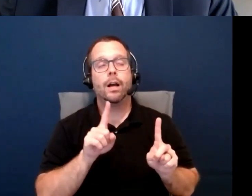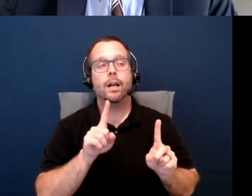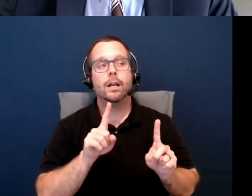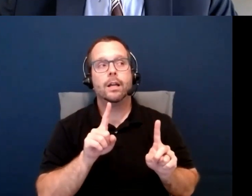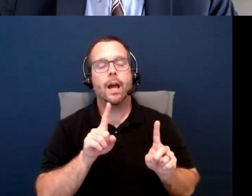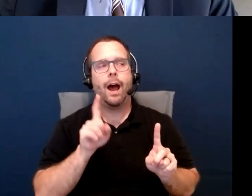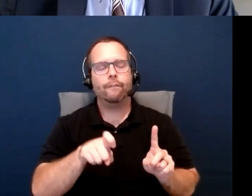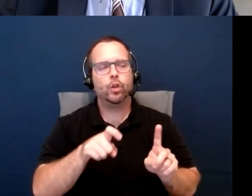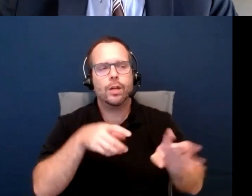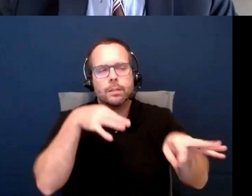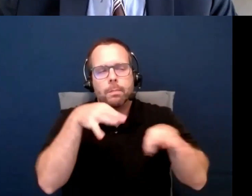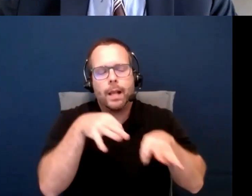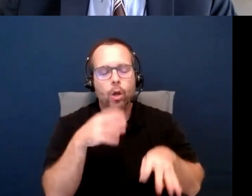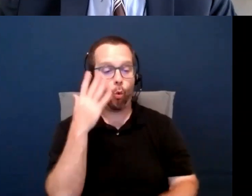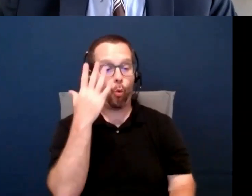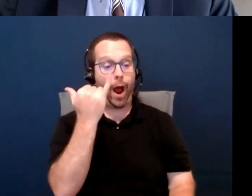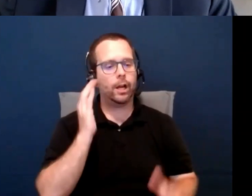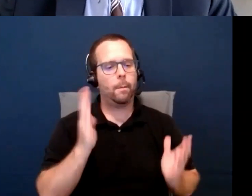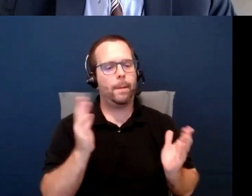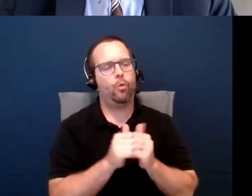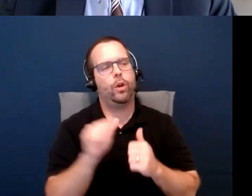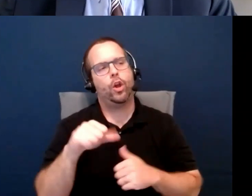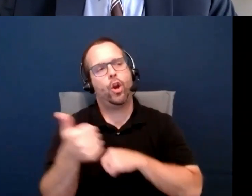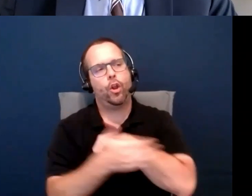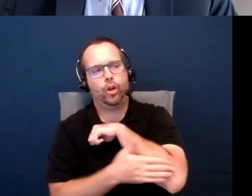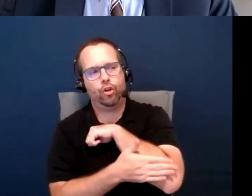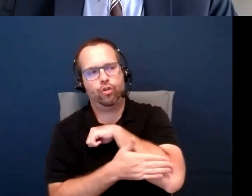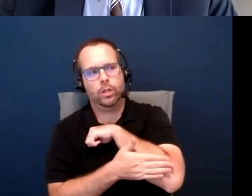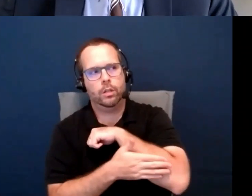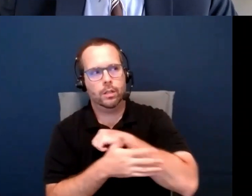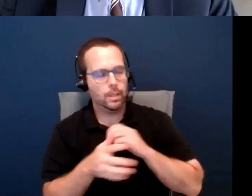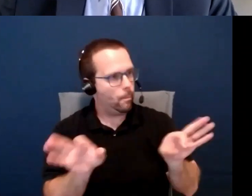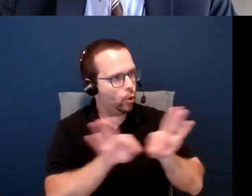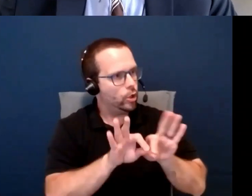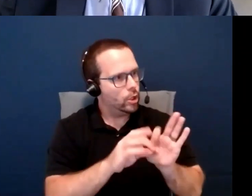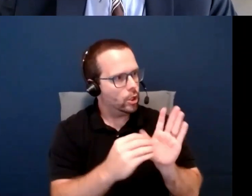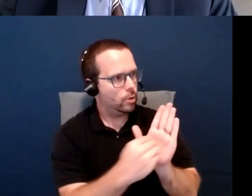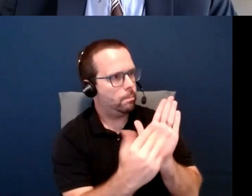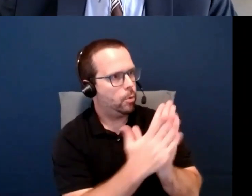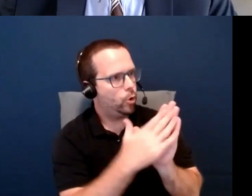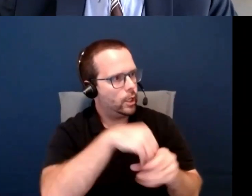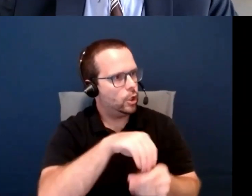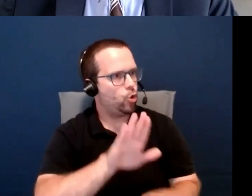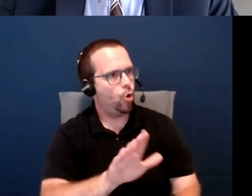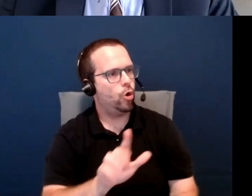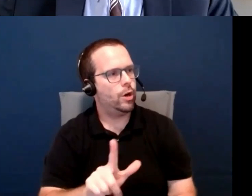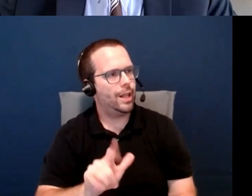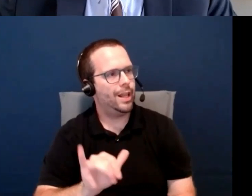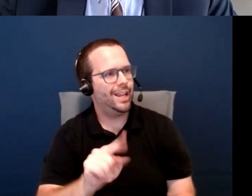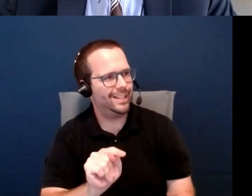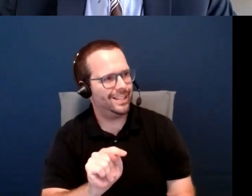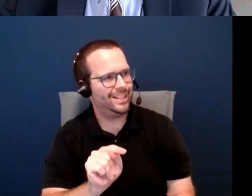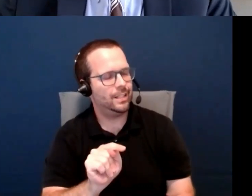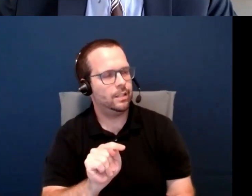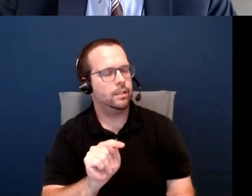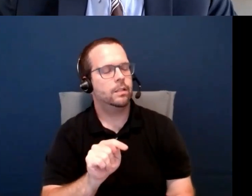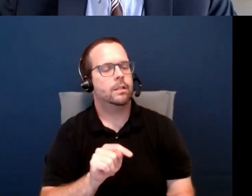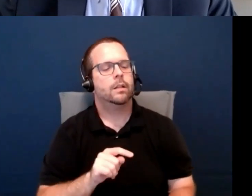all that. That's very clear in the literature and why this is an important issue. But also but the U.S. is part of the